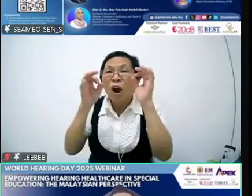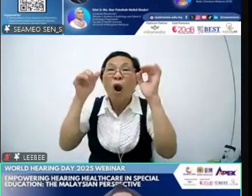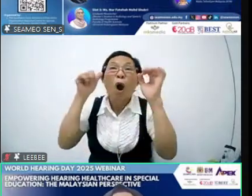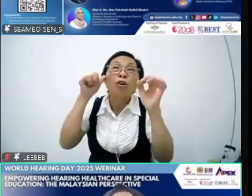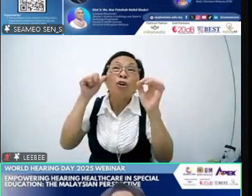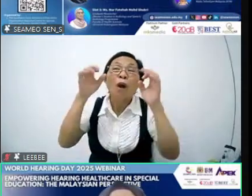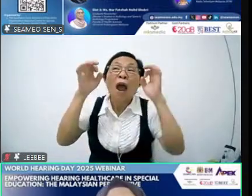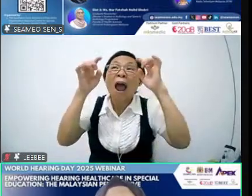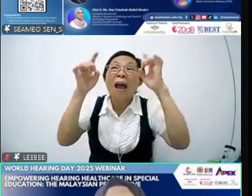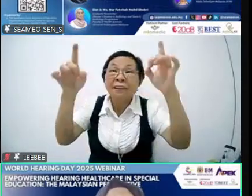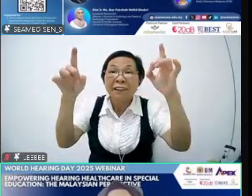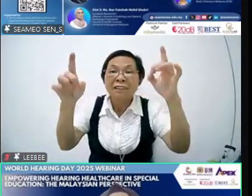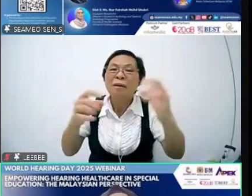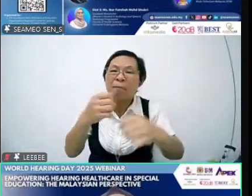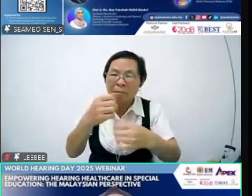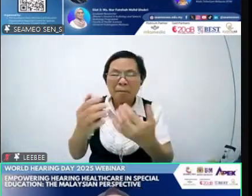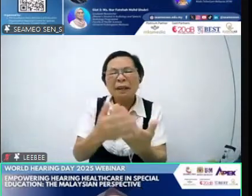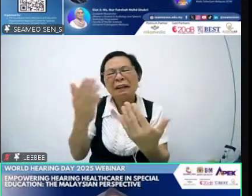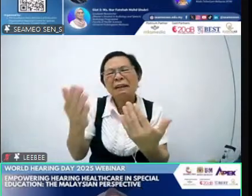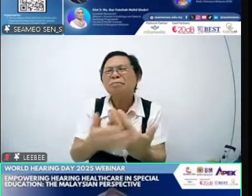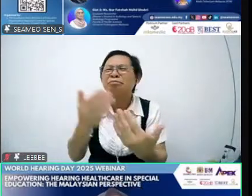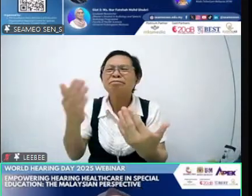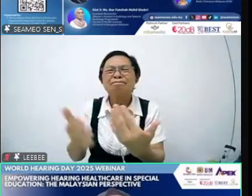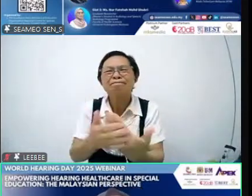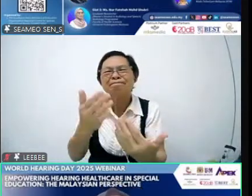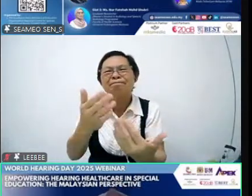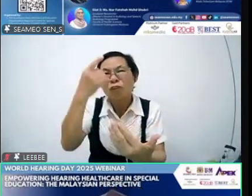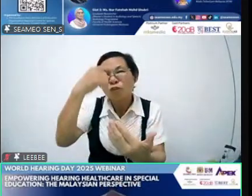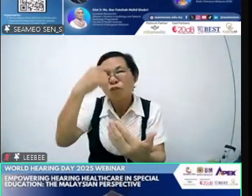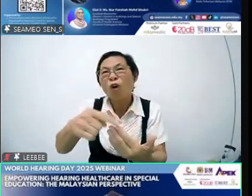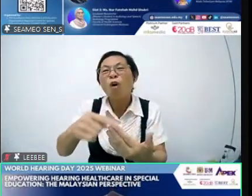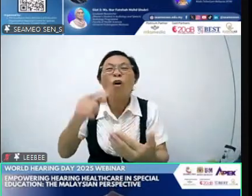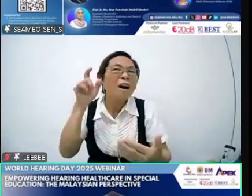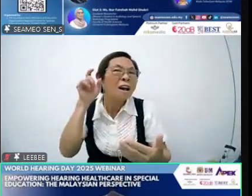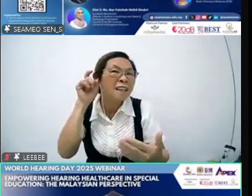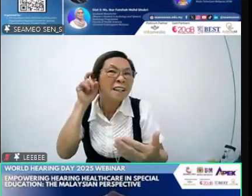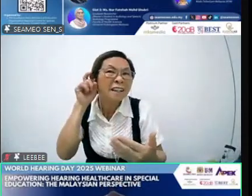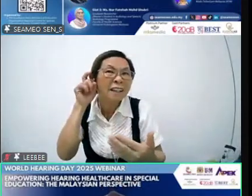making it a valuable and credible resource for hearing aid management.